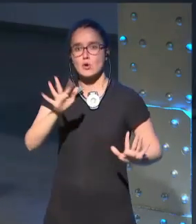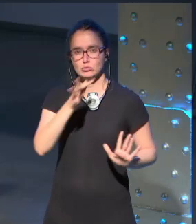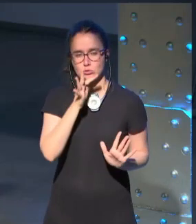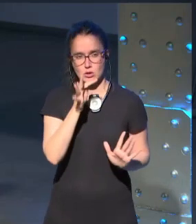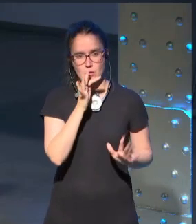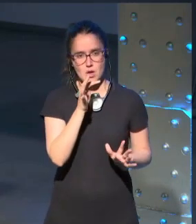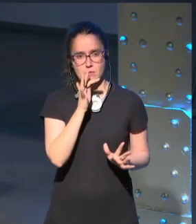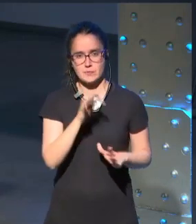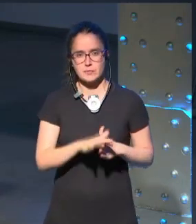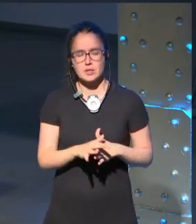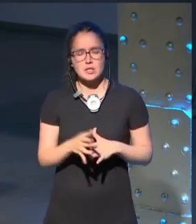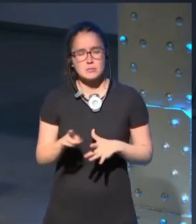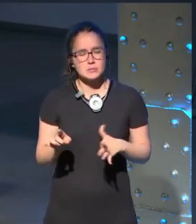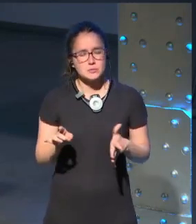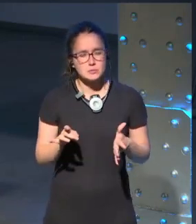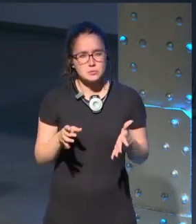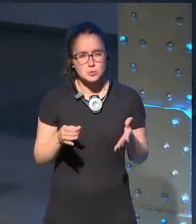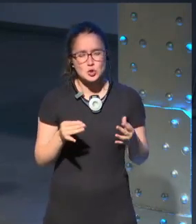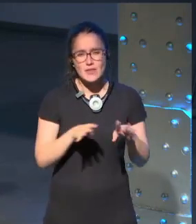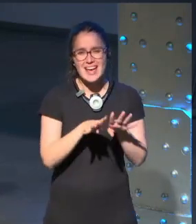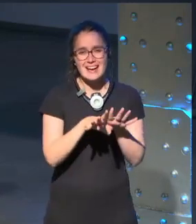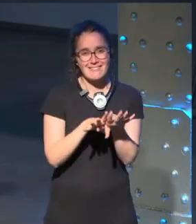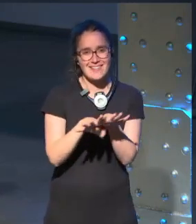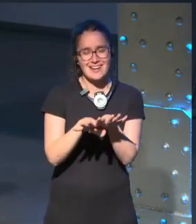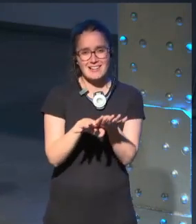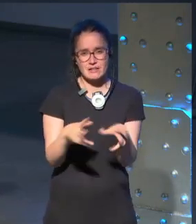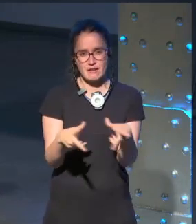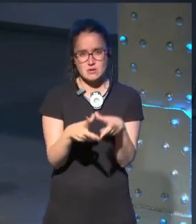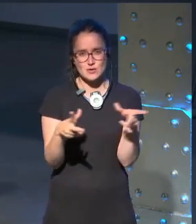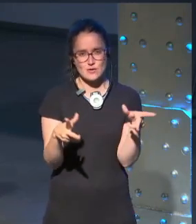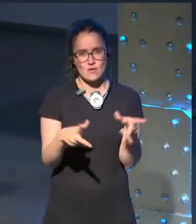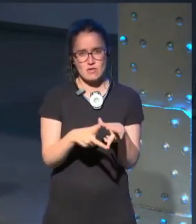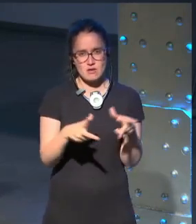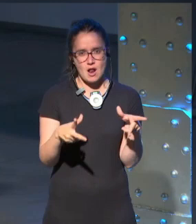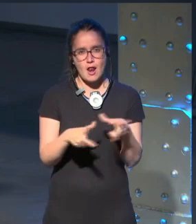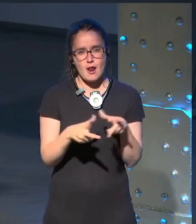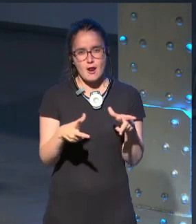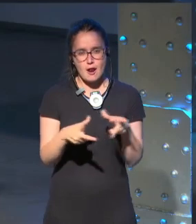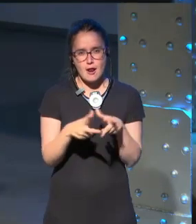En sus novelas. In your novels, there's also a lot of social criticism.